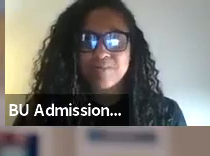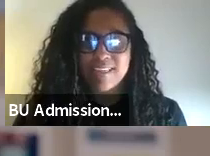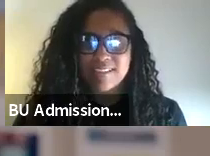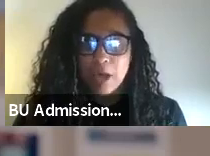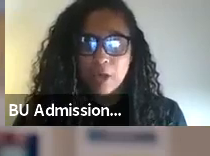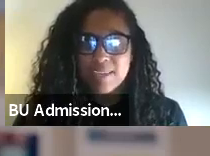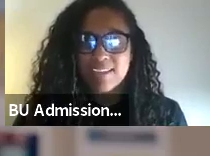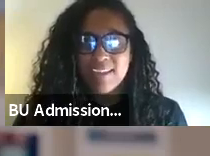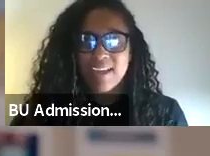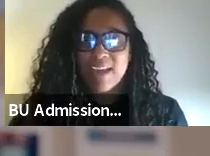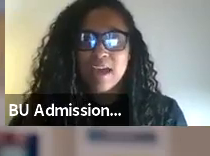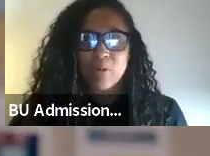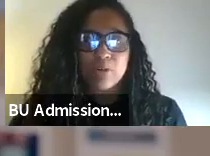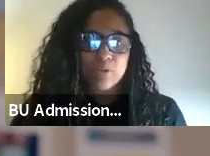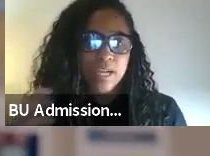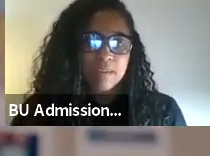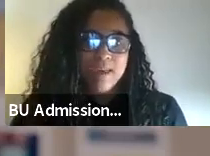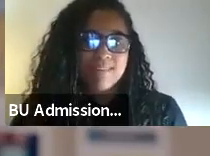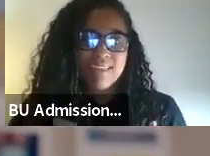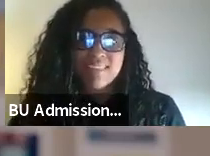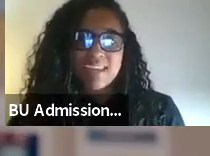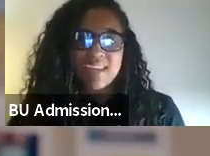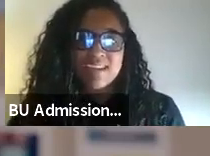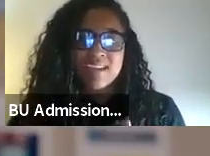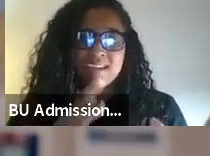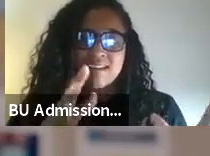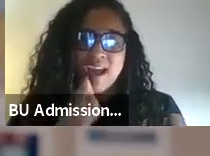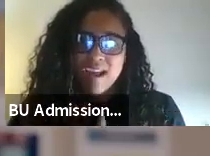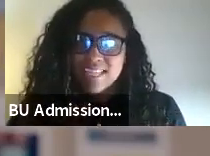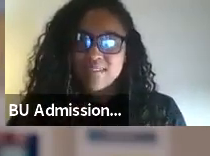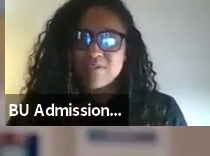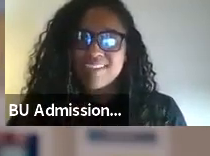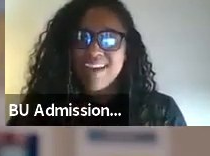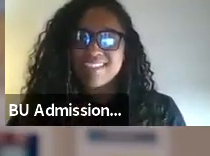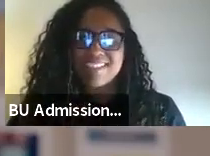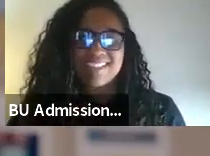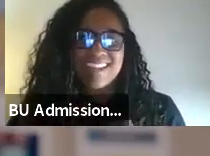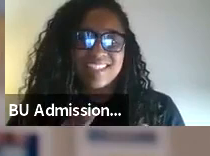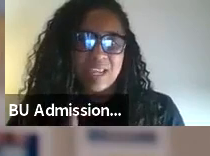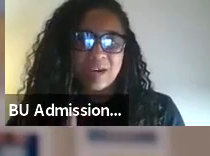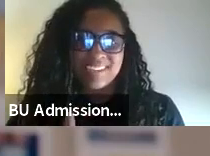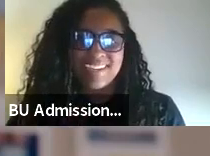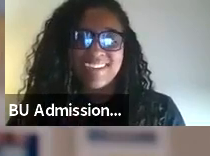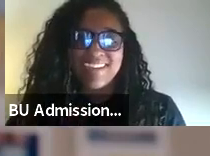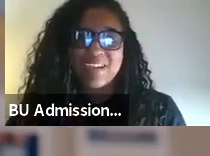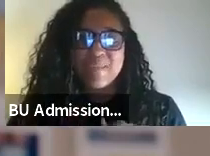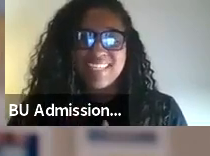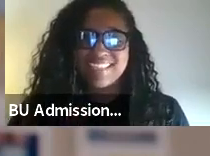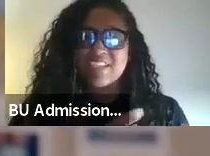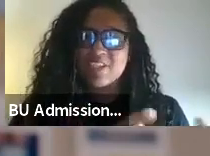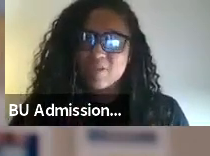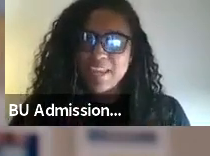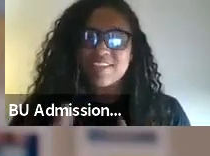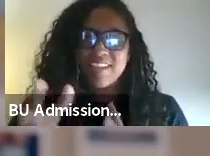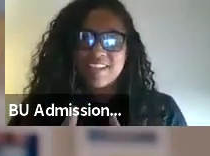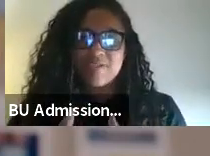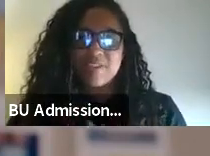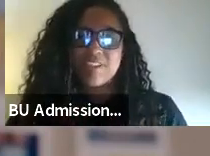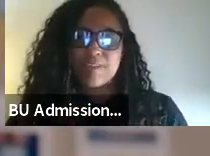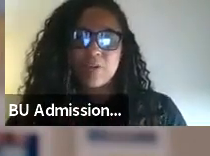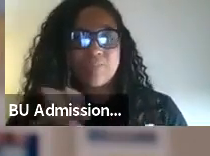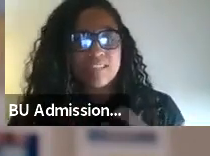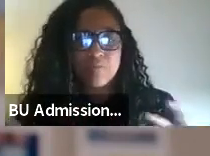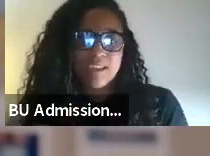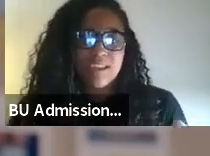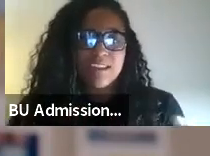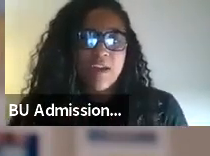get started? Will this help me? Or do you recommend that they not take those classes necessarily immediately and just wait until they enter